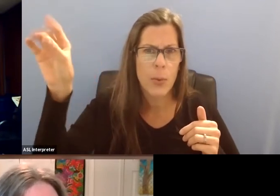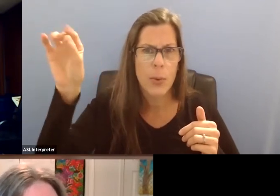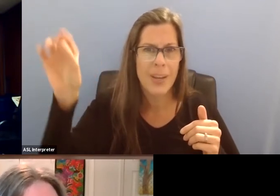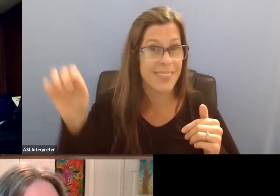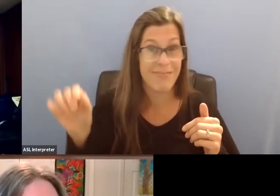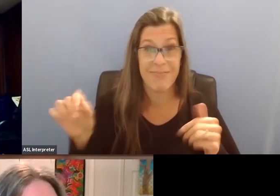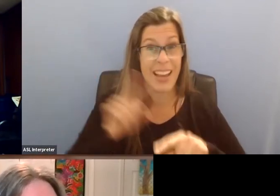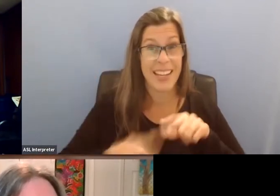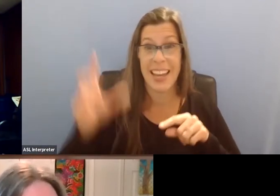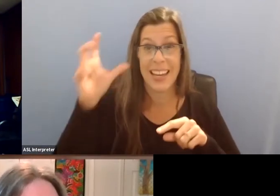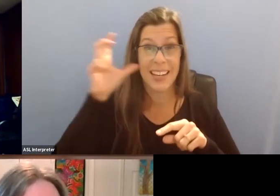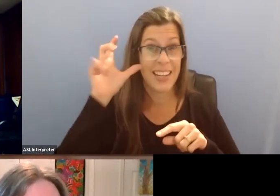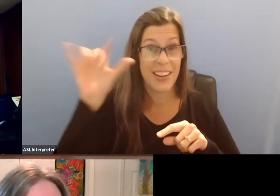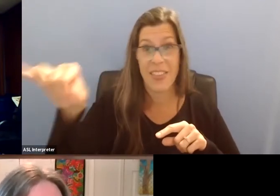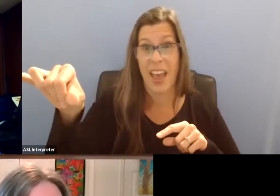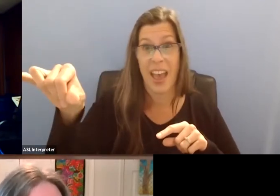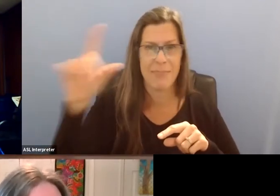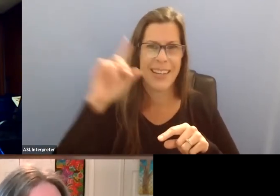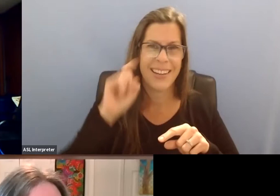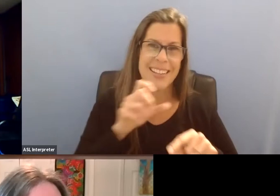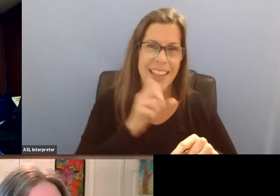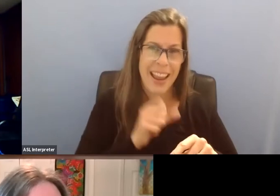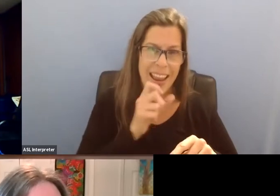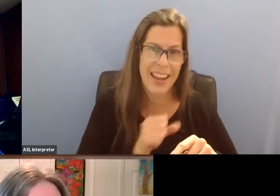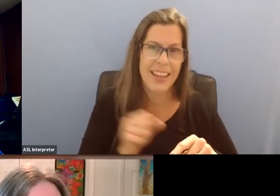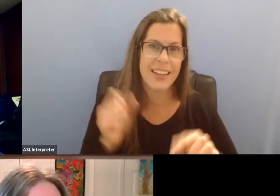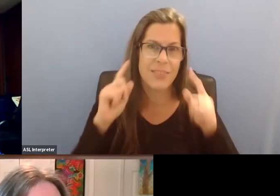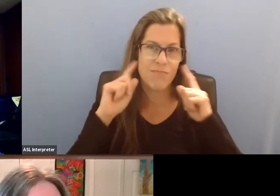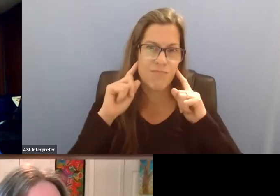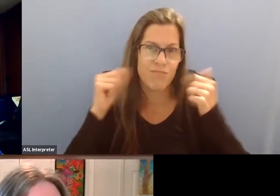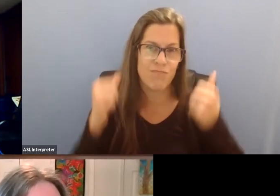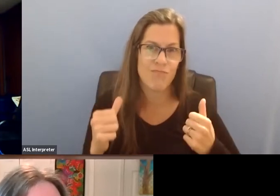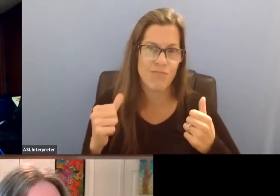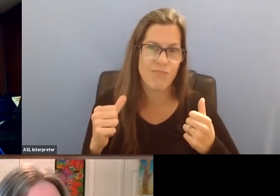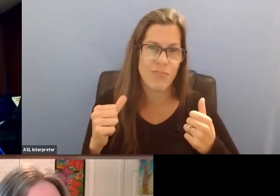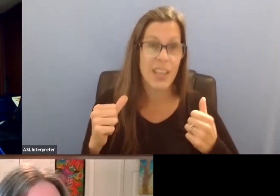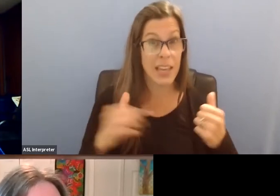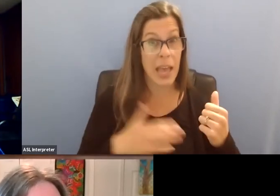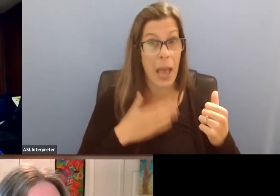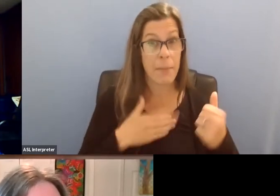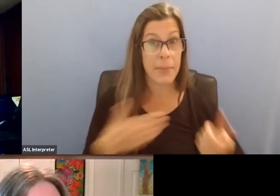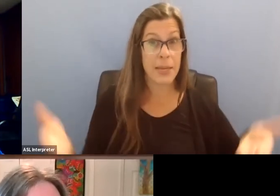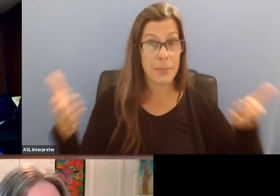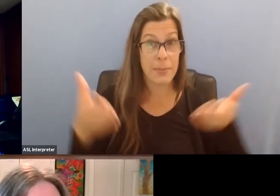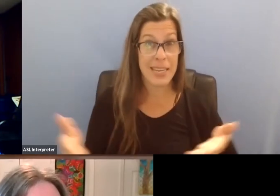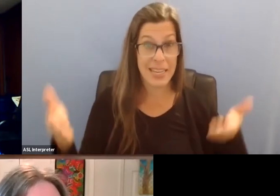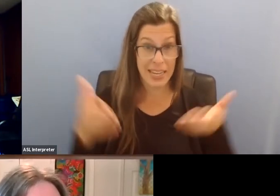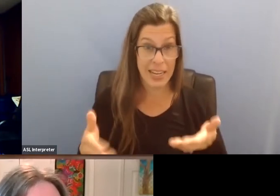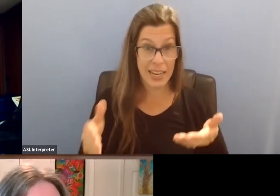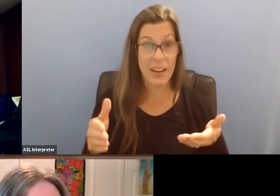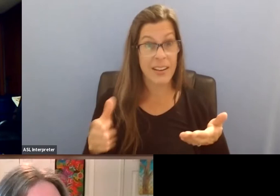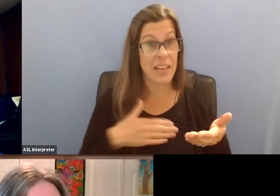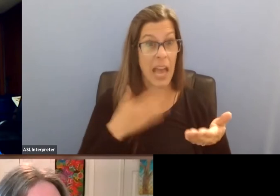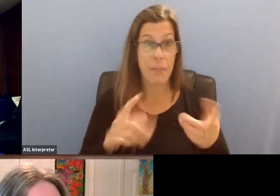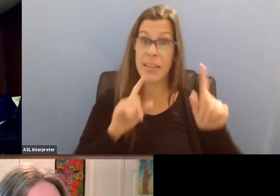that, I have no other disabilities. And I'm happy to be here tonight. And Freya, I'm happy to try to answer any